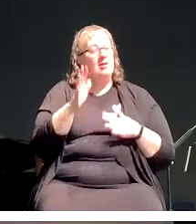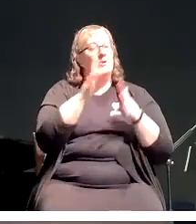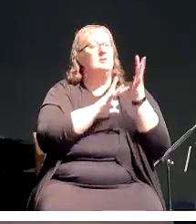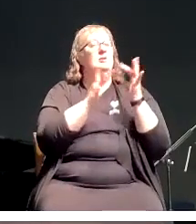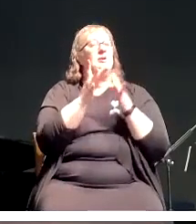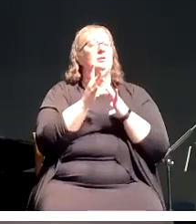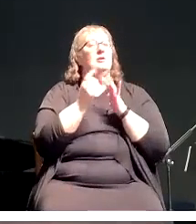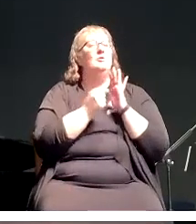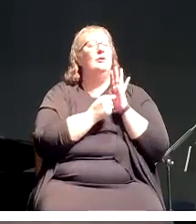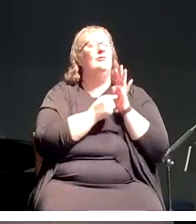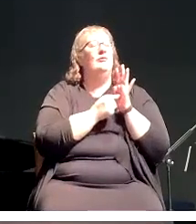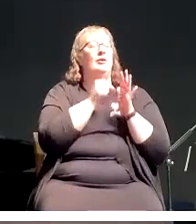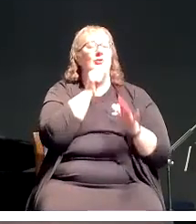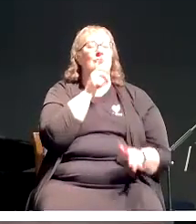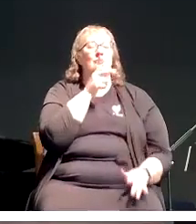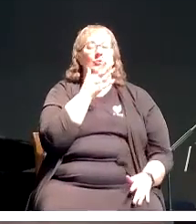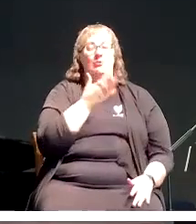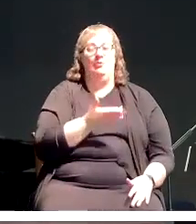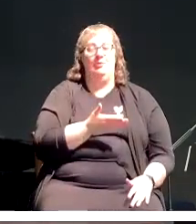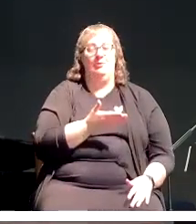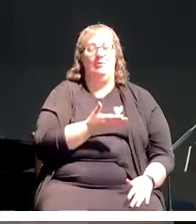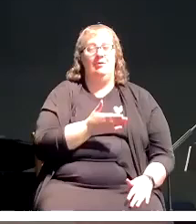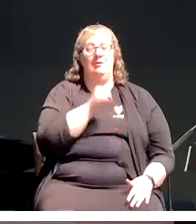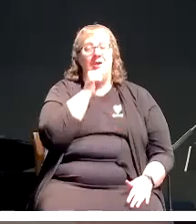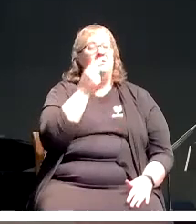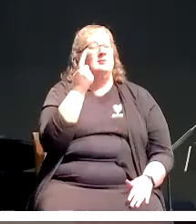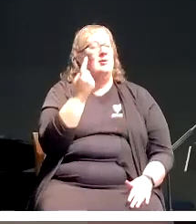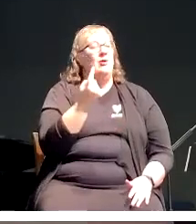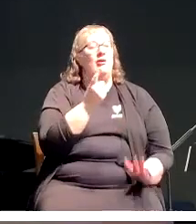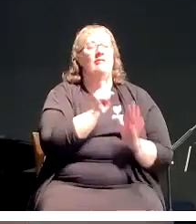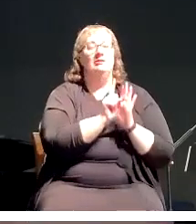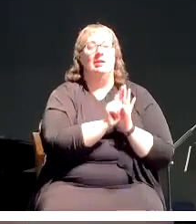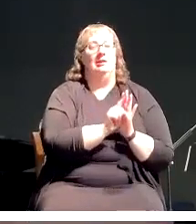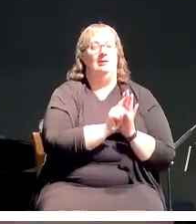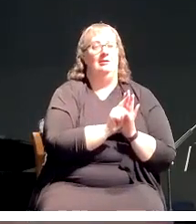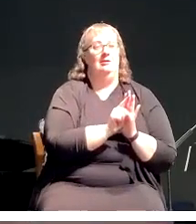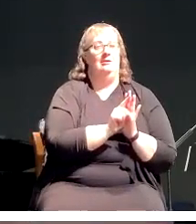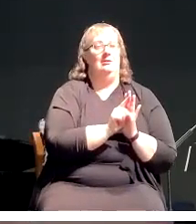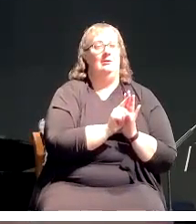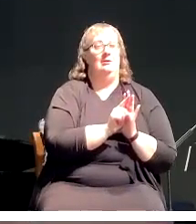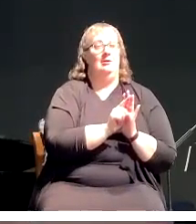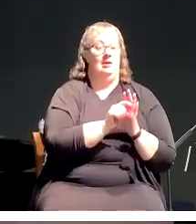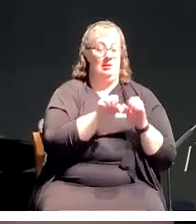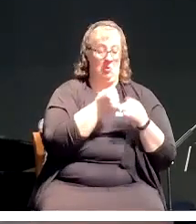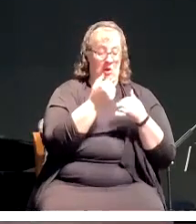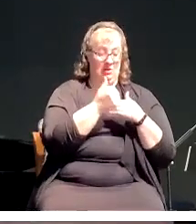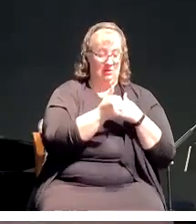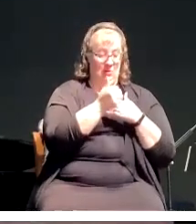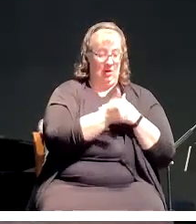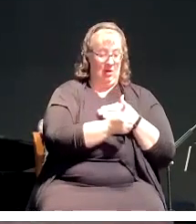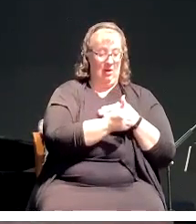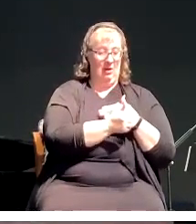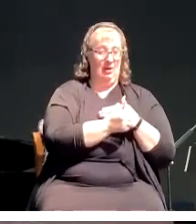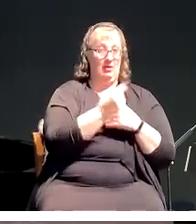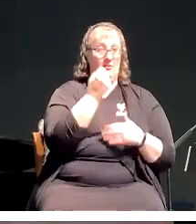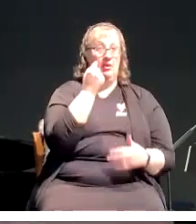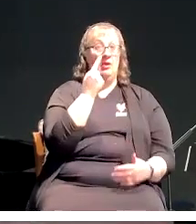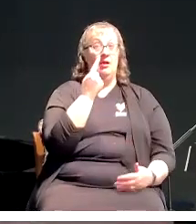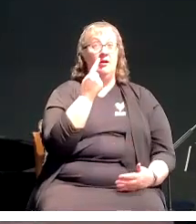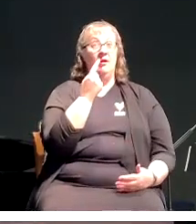Jesus reveals who he is. But he does it only for a second. He breaks the bread, and then they